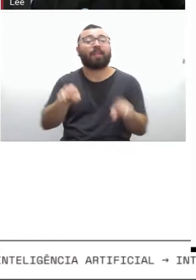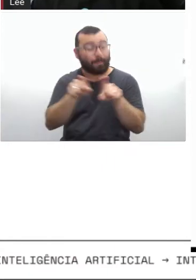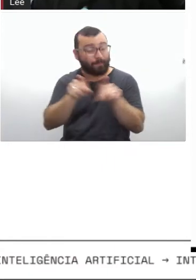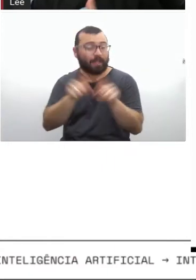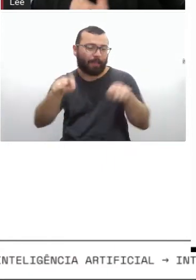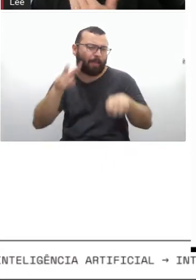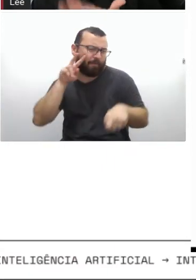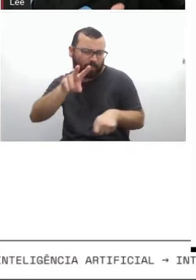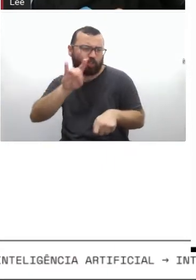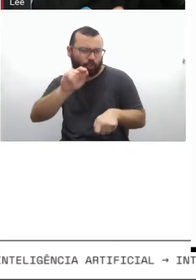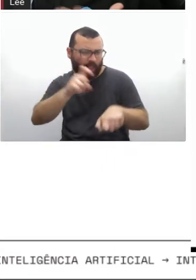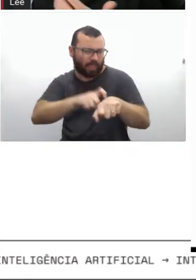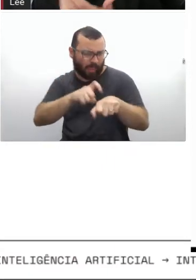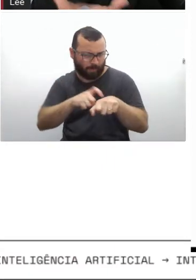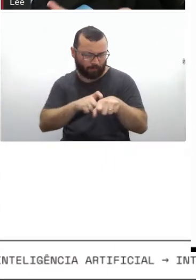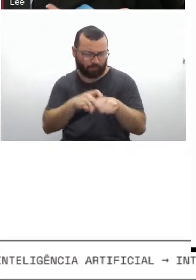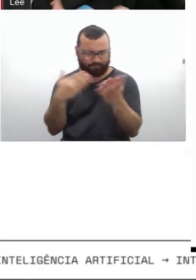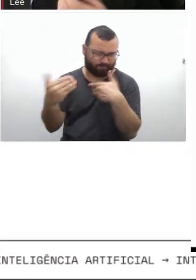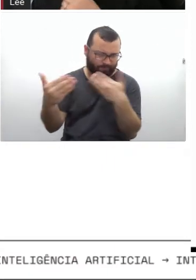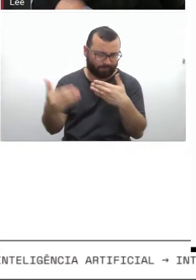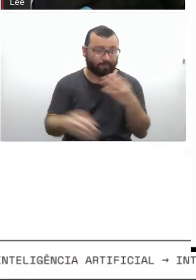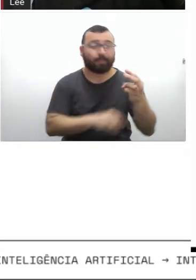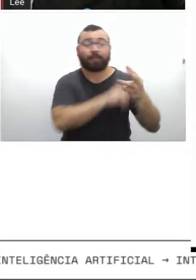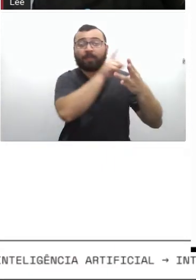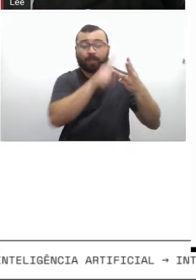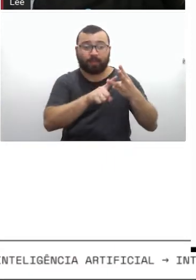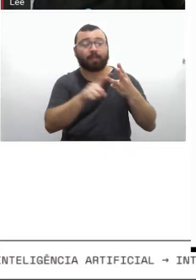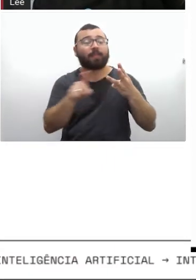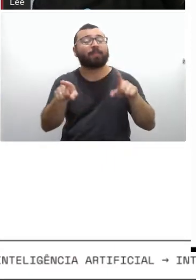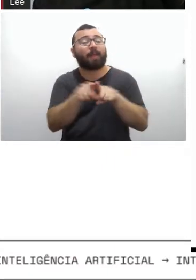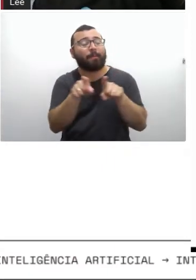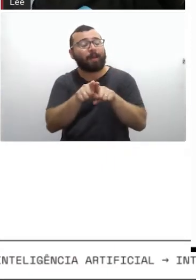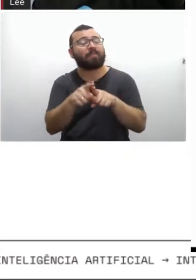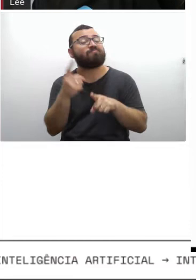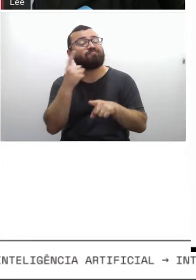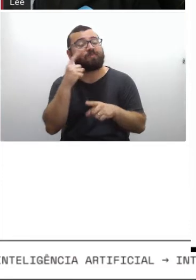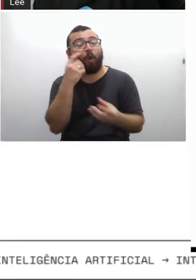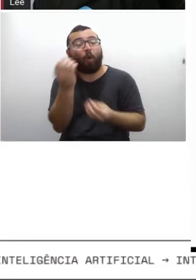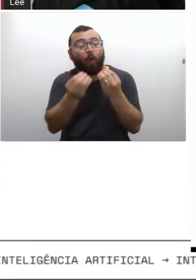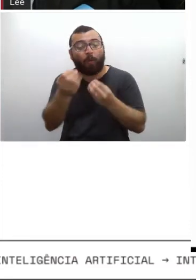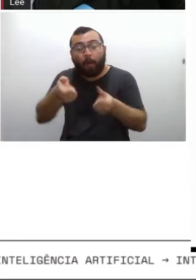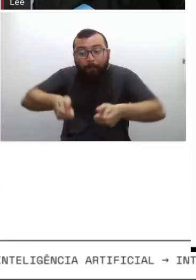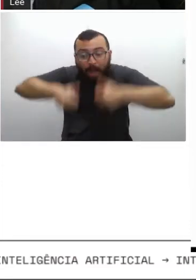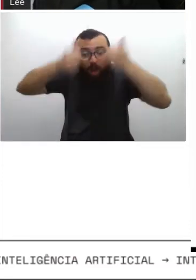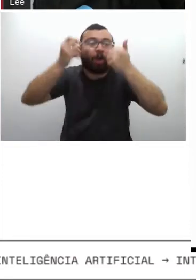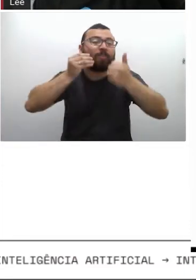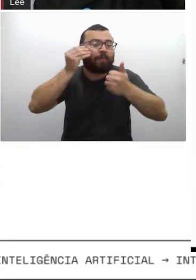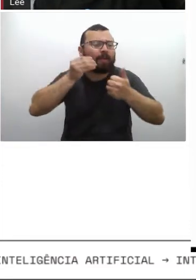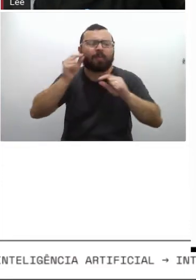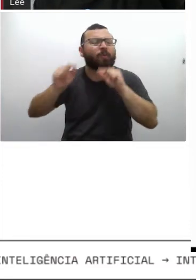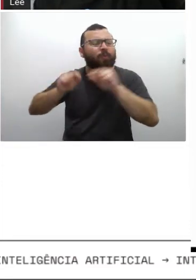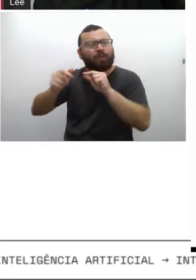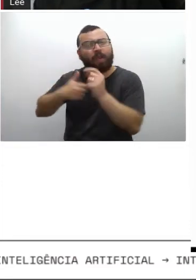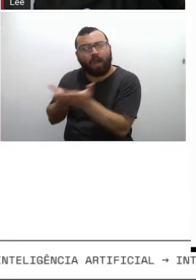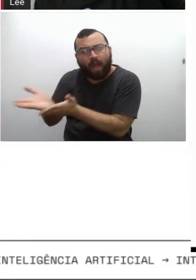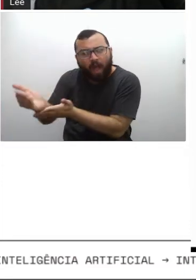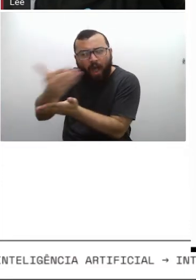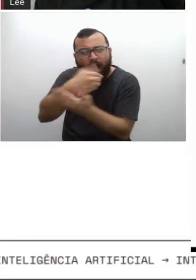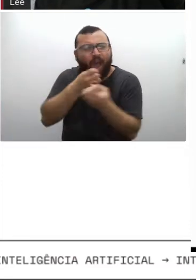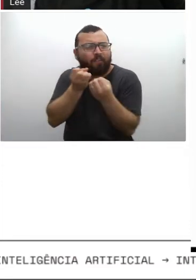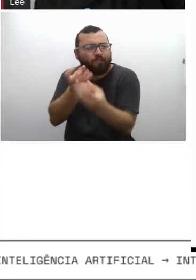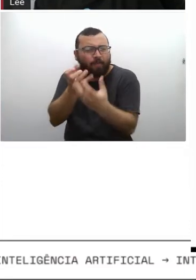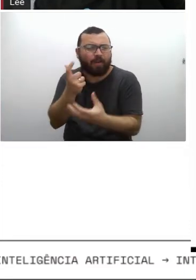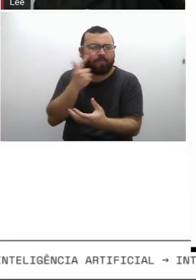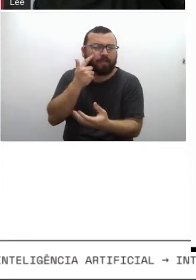also I wanted to improve the user experience, and I did that by collecting the intent detection information, like if it was